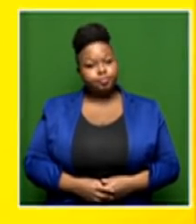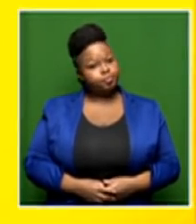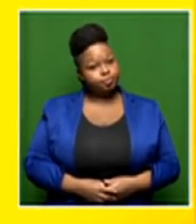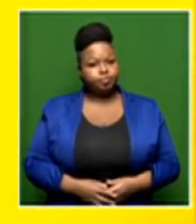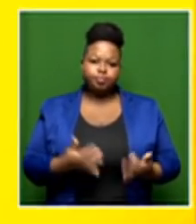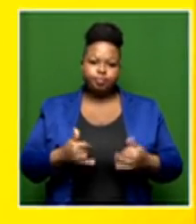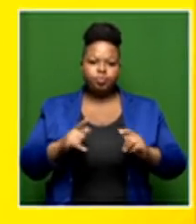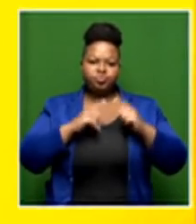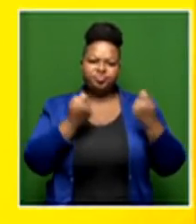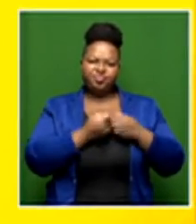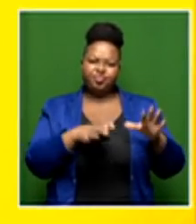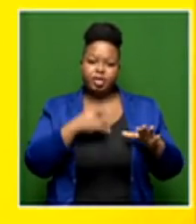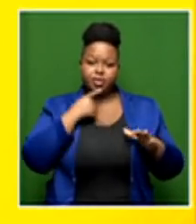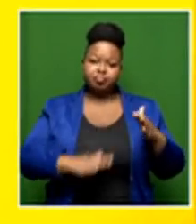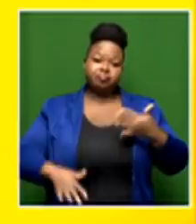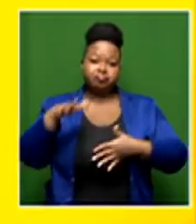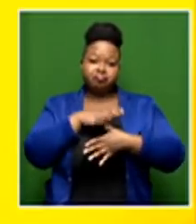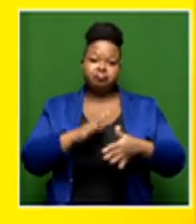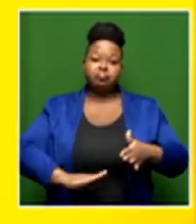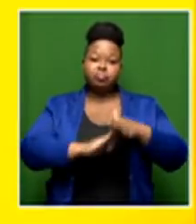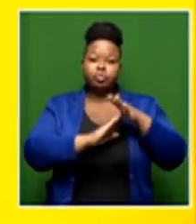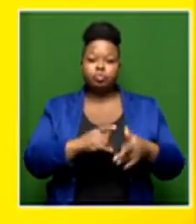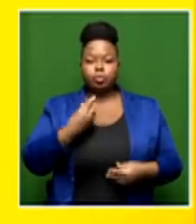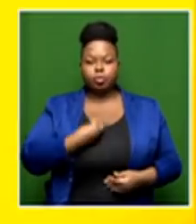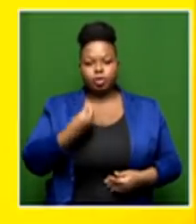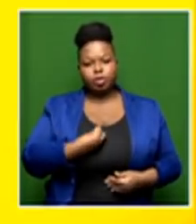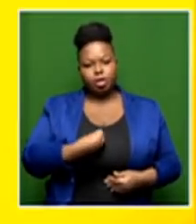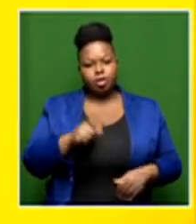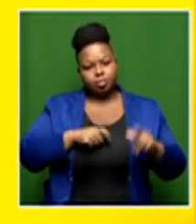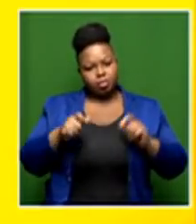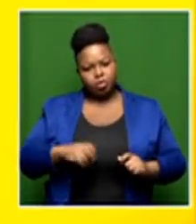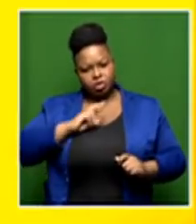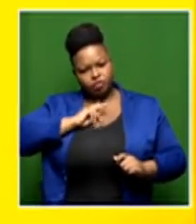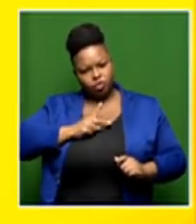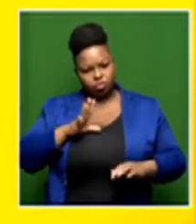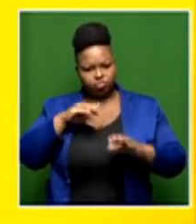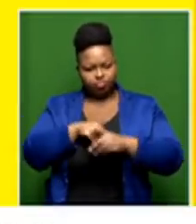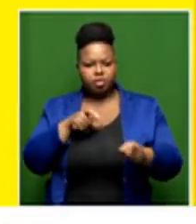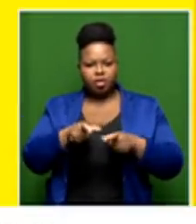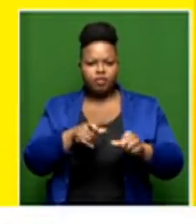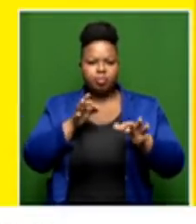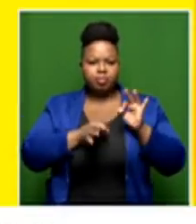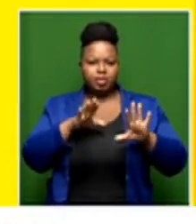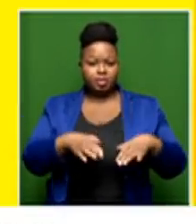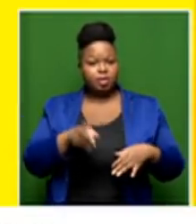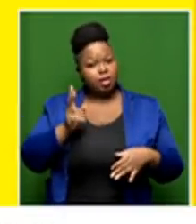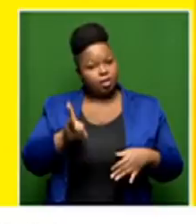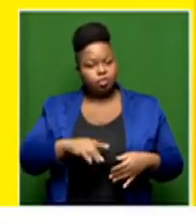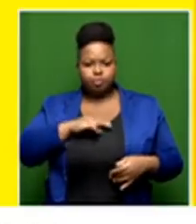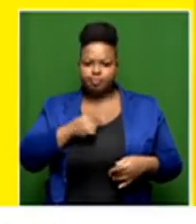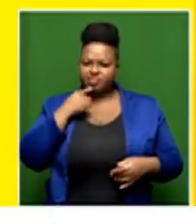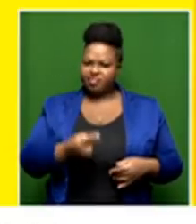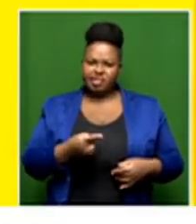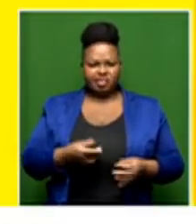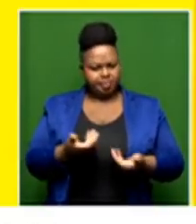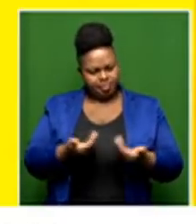Now, the task team says that its top priority will be to give young people a credible voice in the governing party again, and that it will